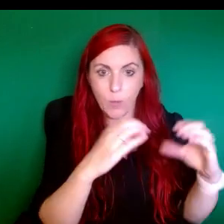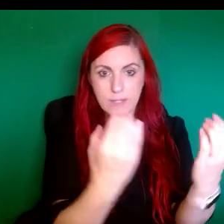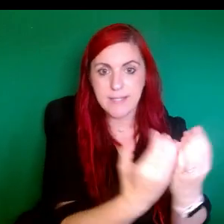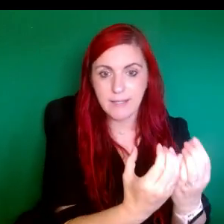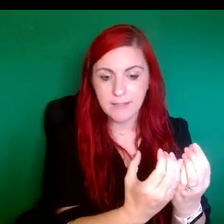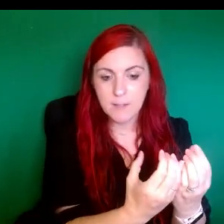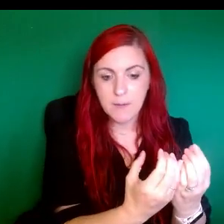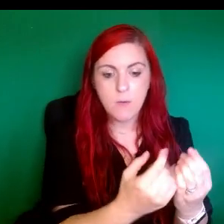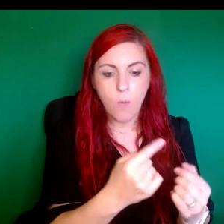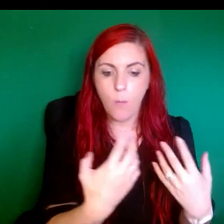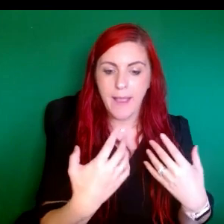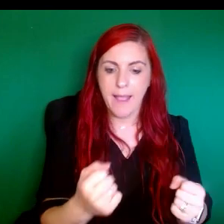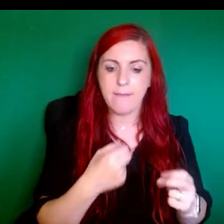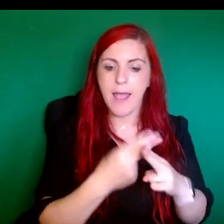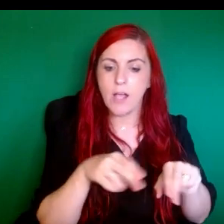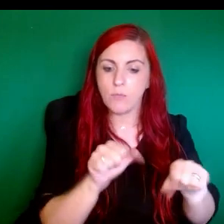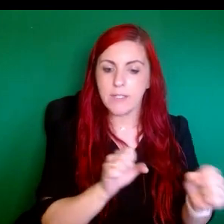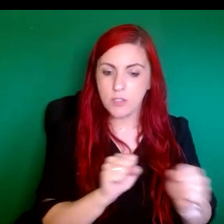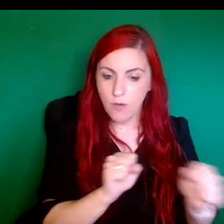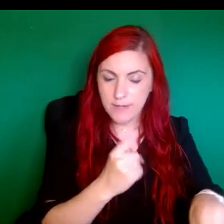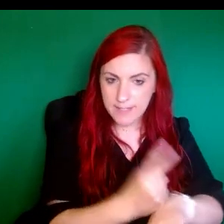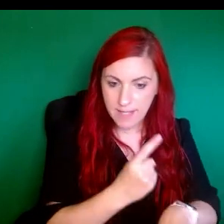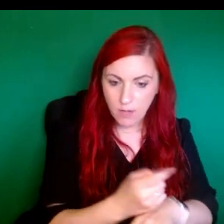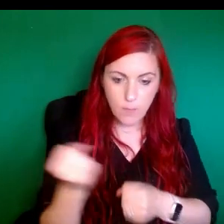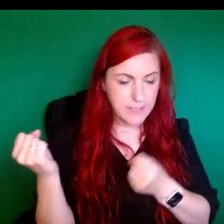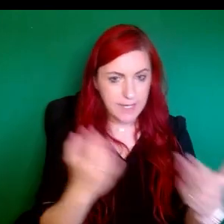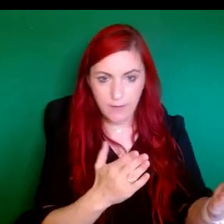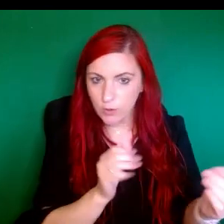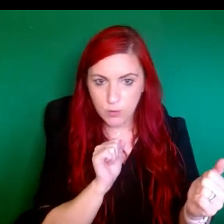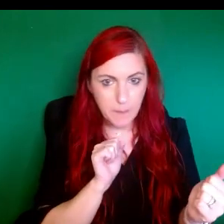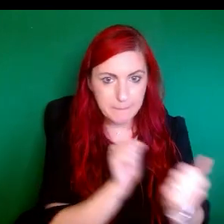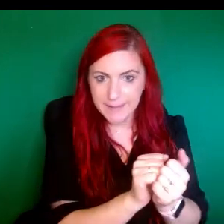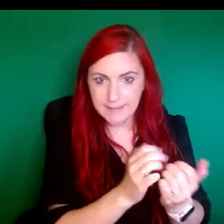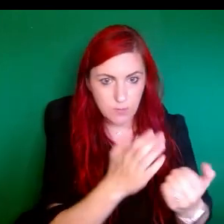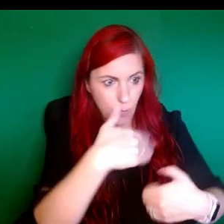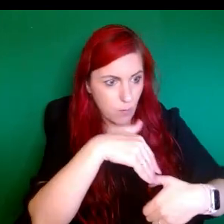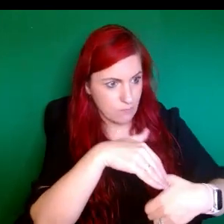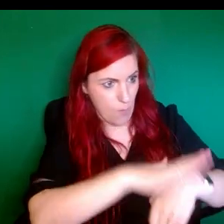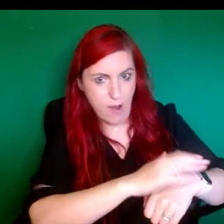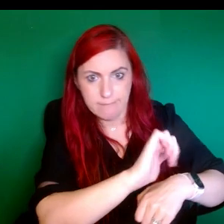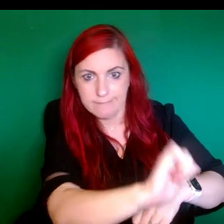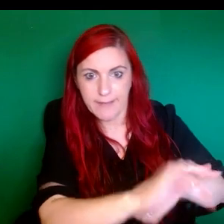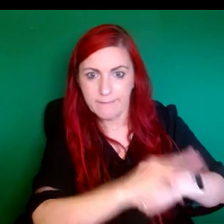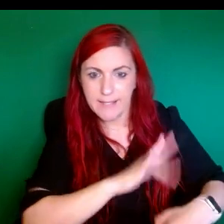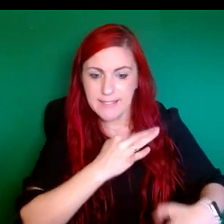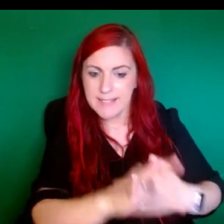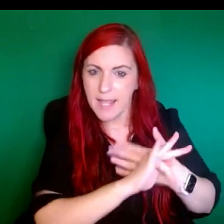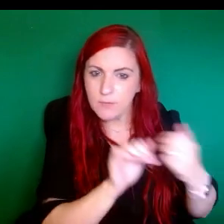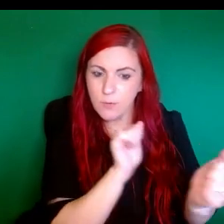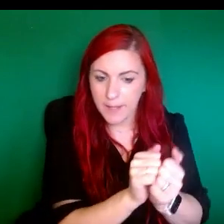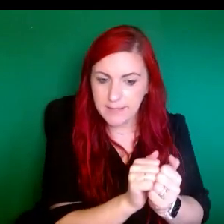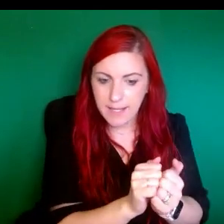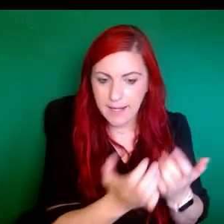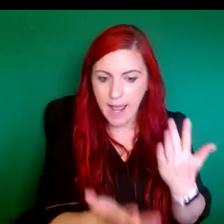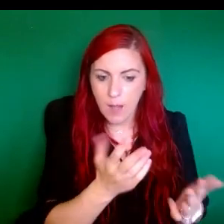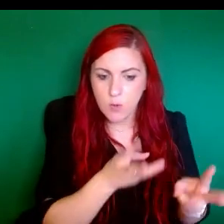that we deliver to meet women where it's safe to do so and help validate their experience, to walk with them on their journey. And